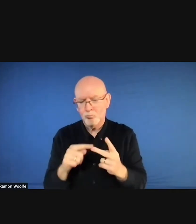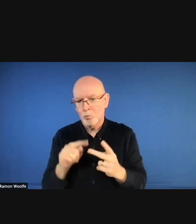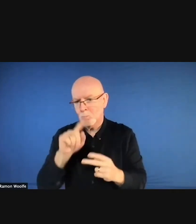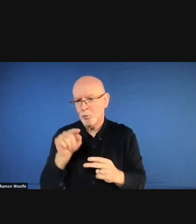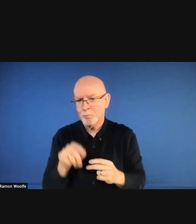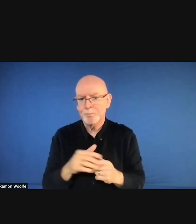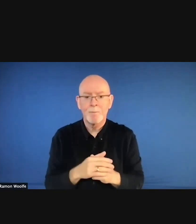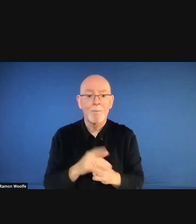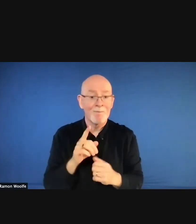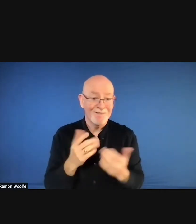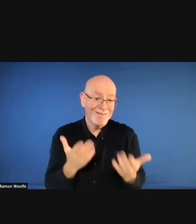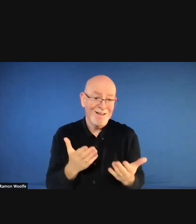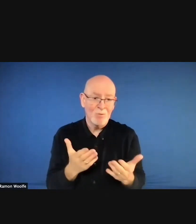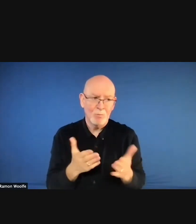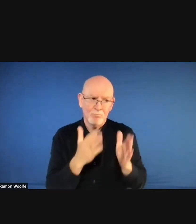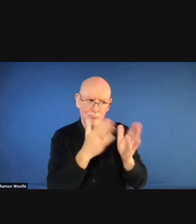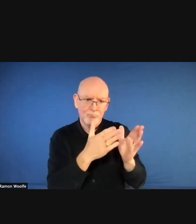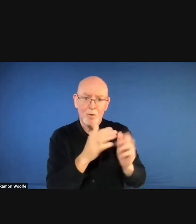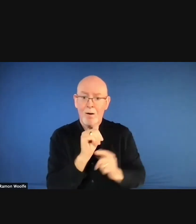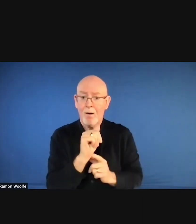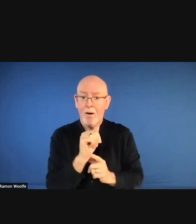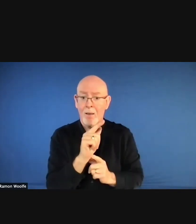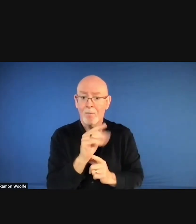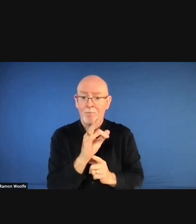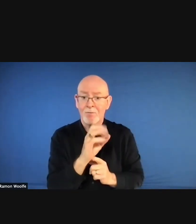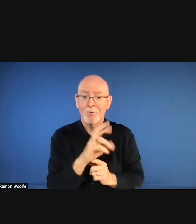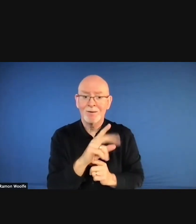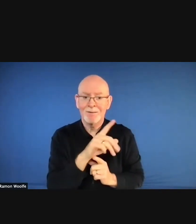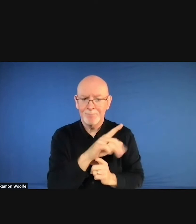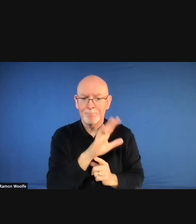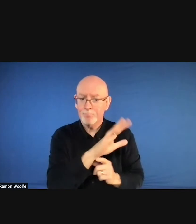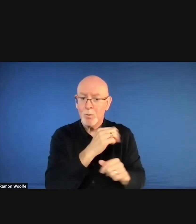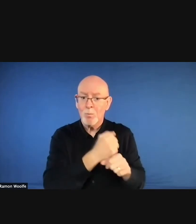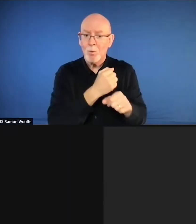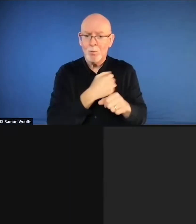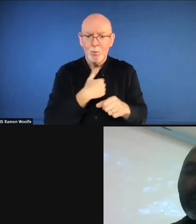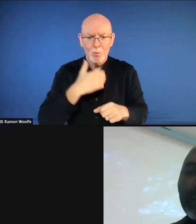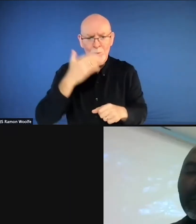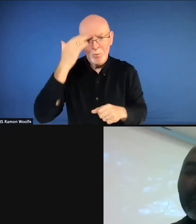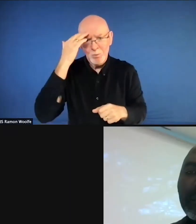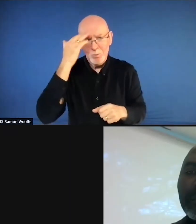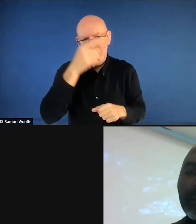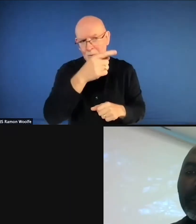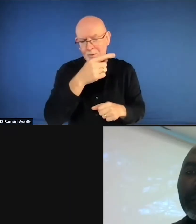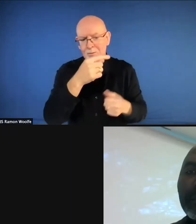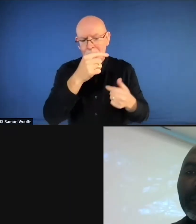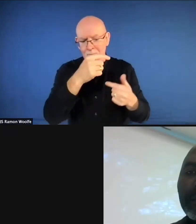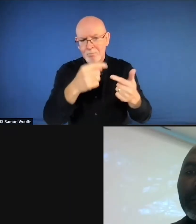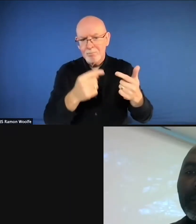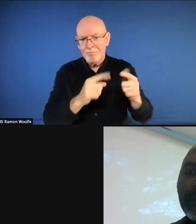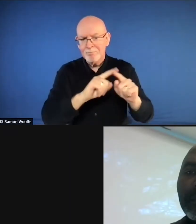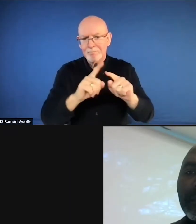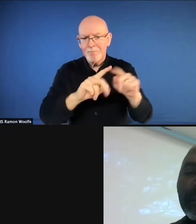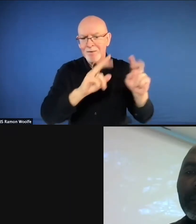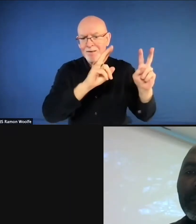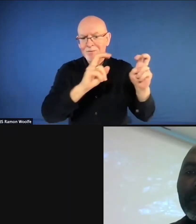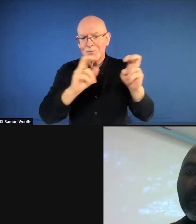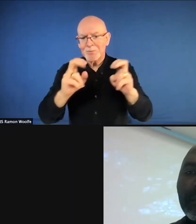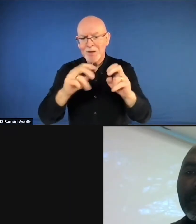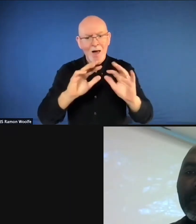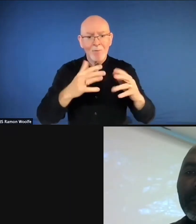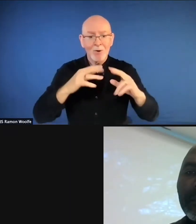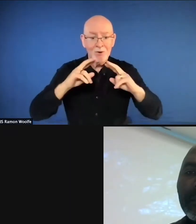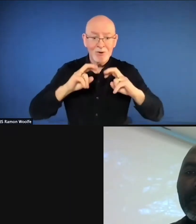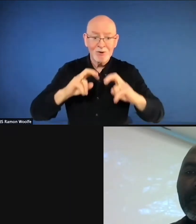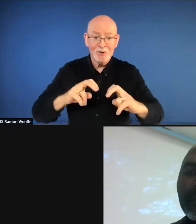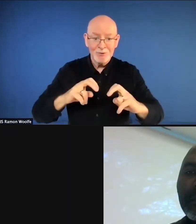What practical benefits do you think the IASFM Code of Ethics can bring? What would you highlight in that